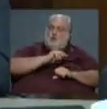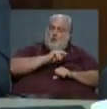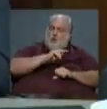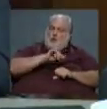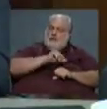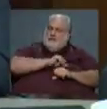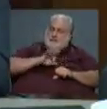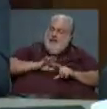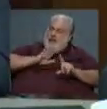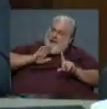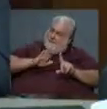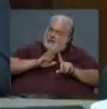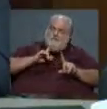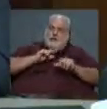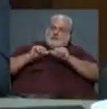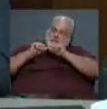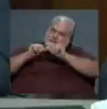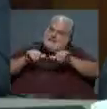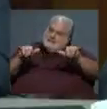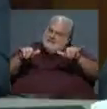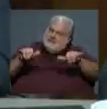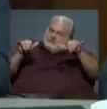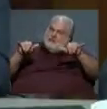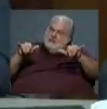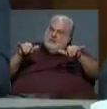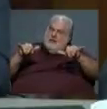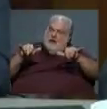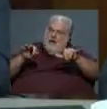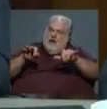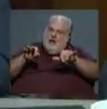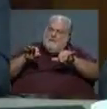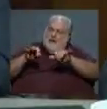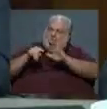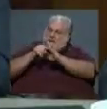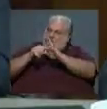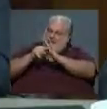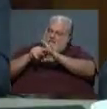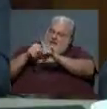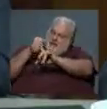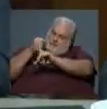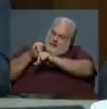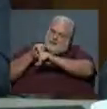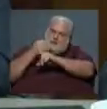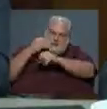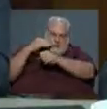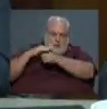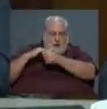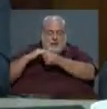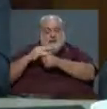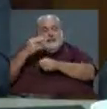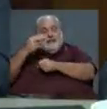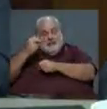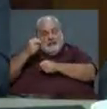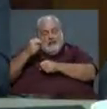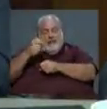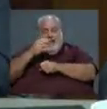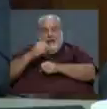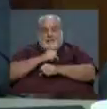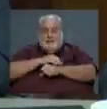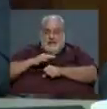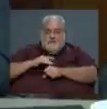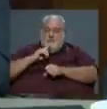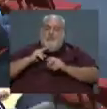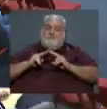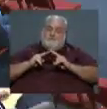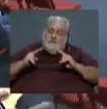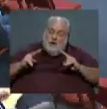very consistent about encroaching in neighborhoods. And so I feel like we're being very consistent in that manner. Mm-mm. No, you're